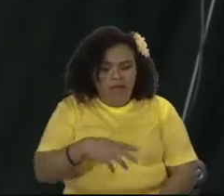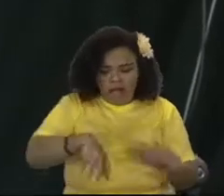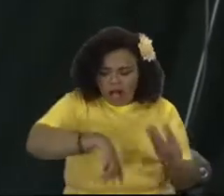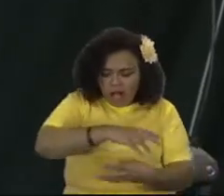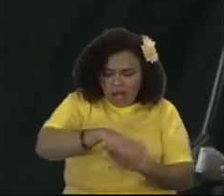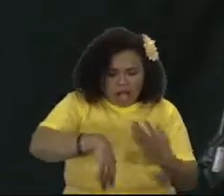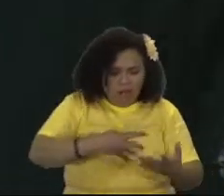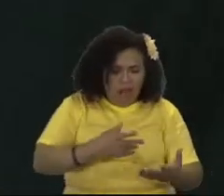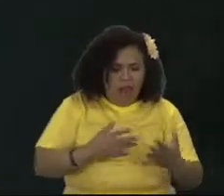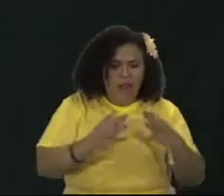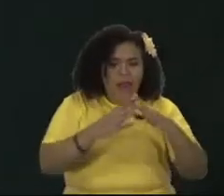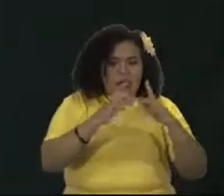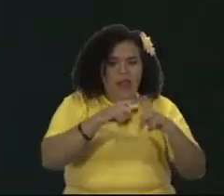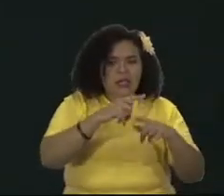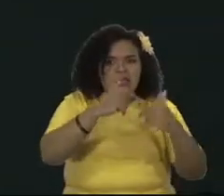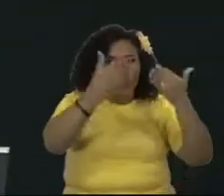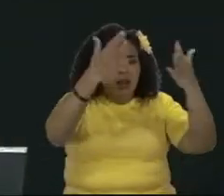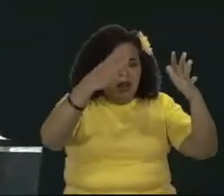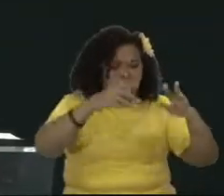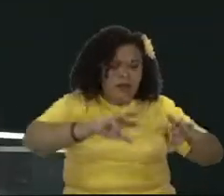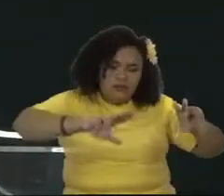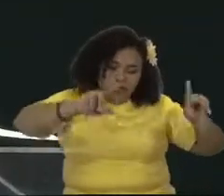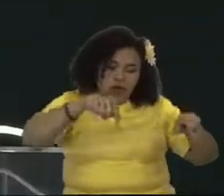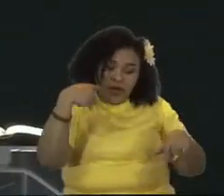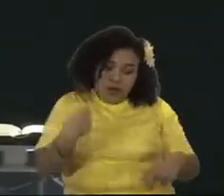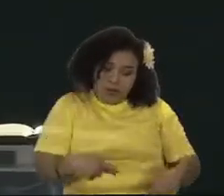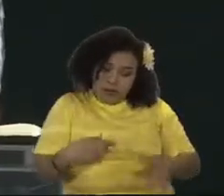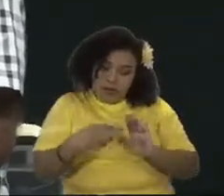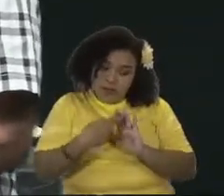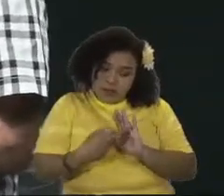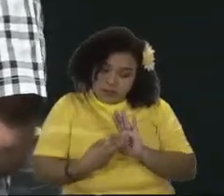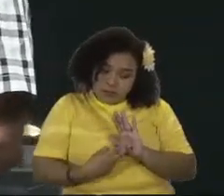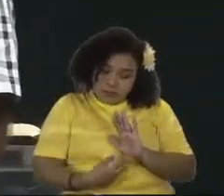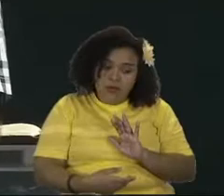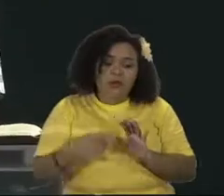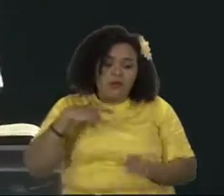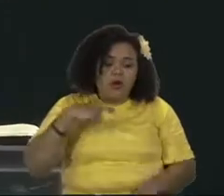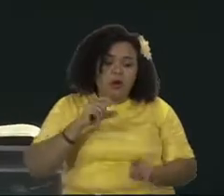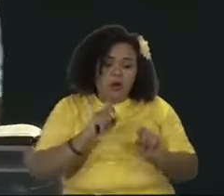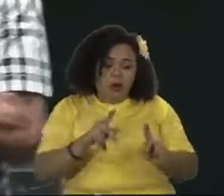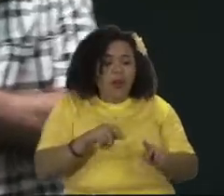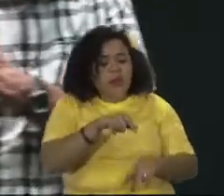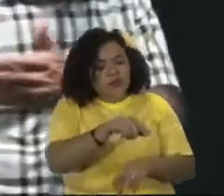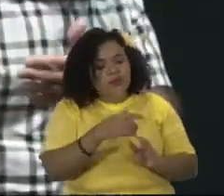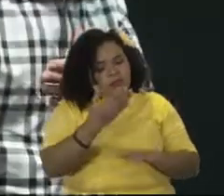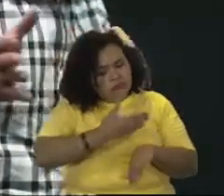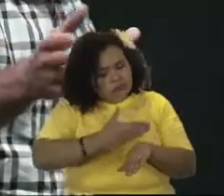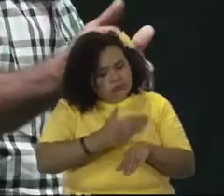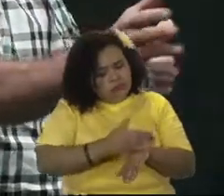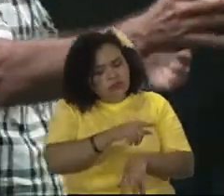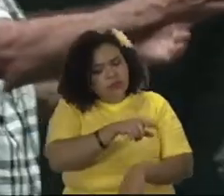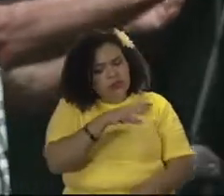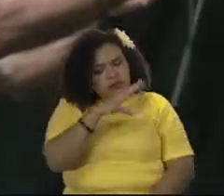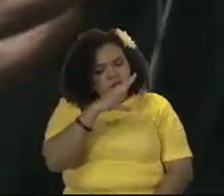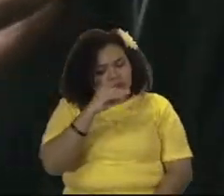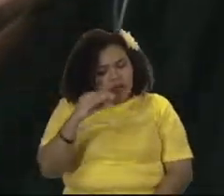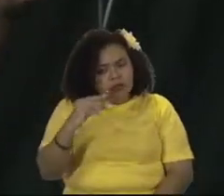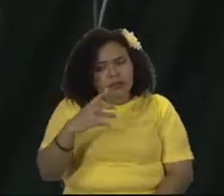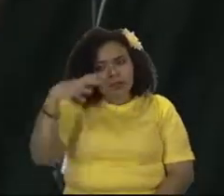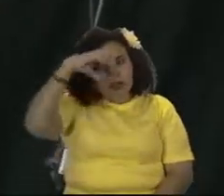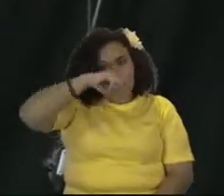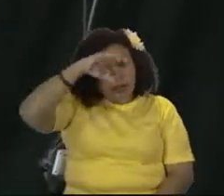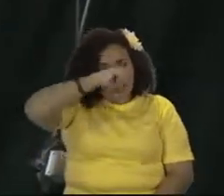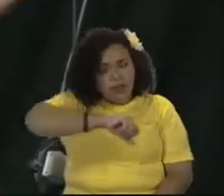is some church that instead of having the work, they take all of the children, the